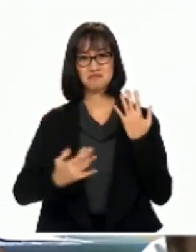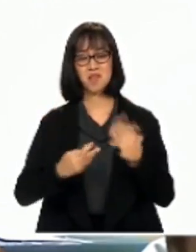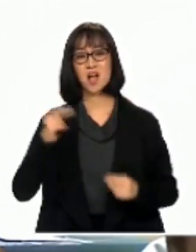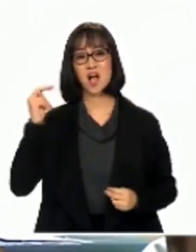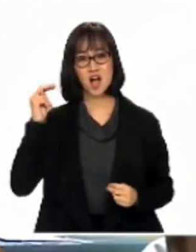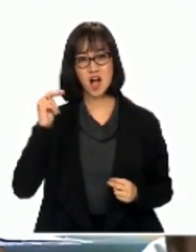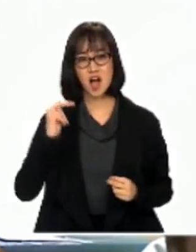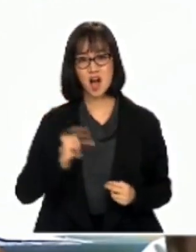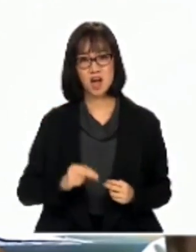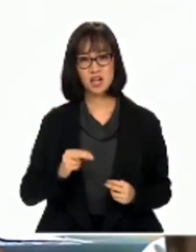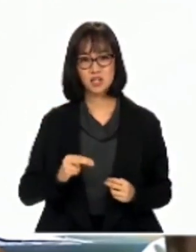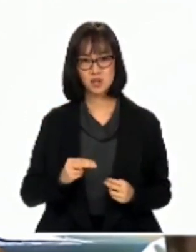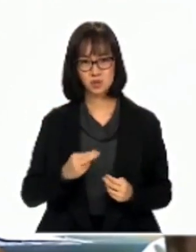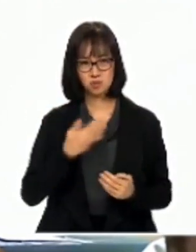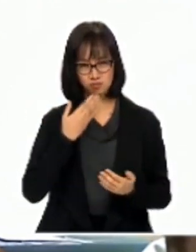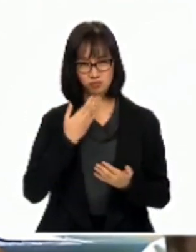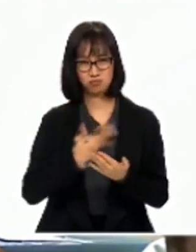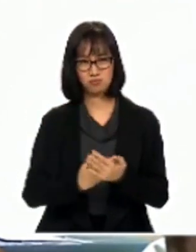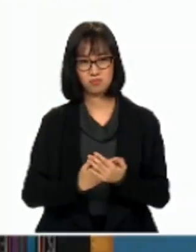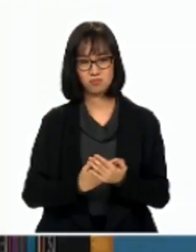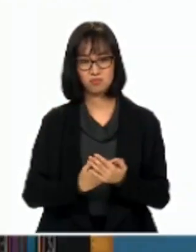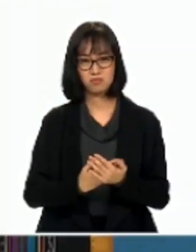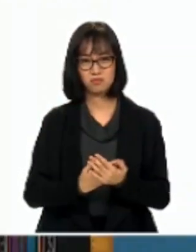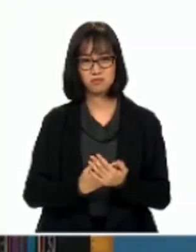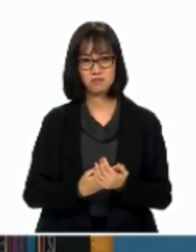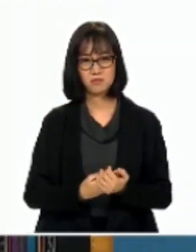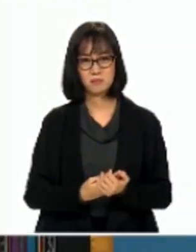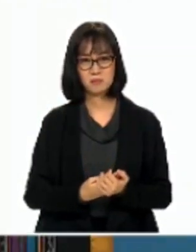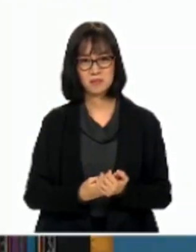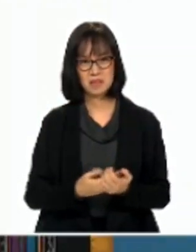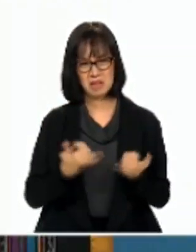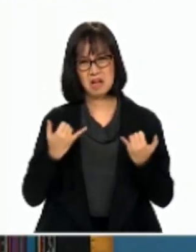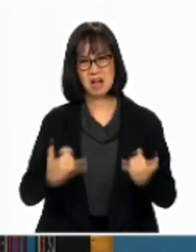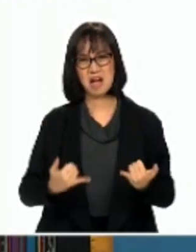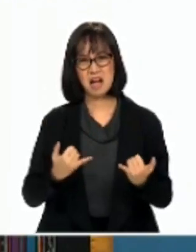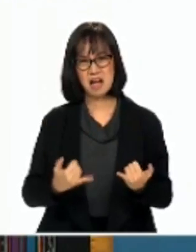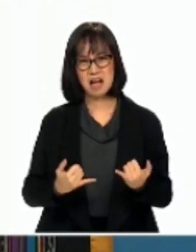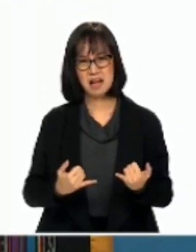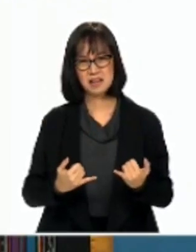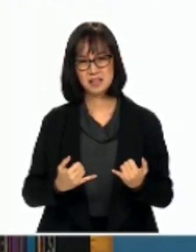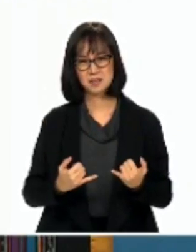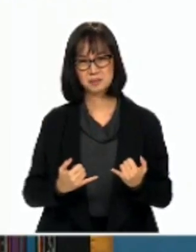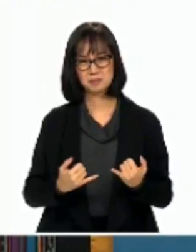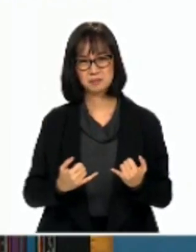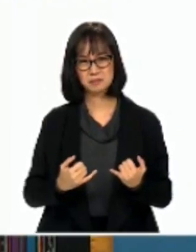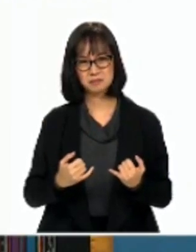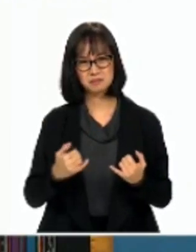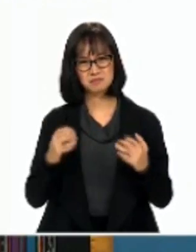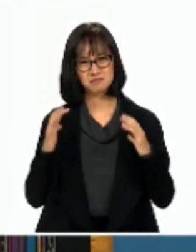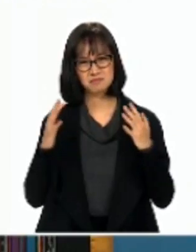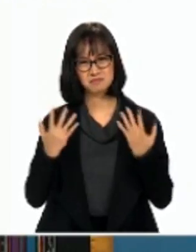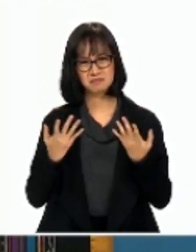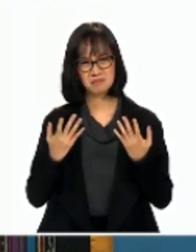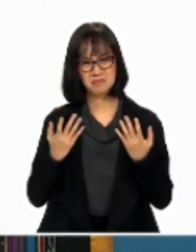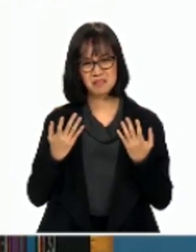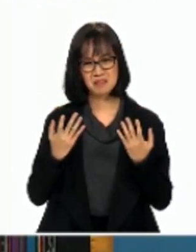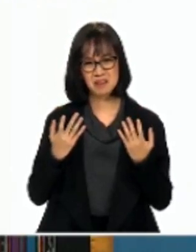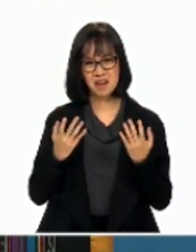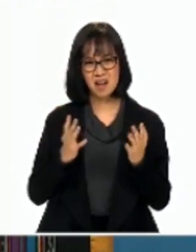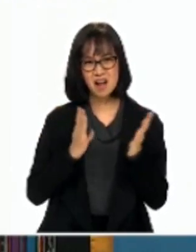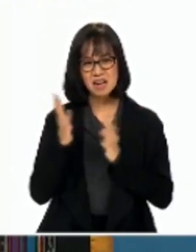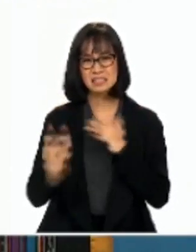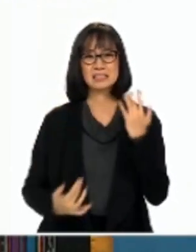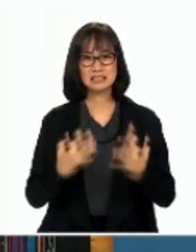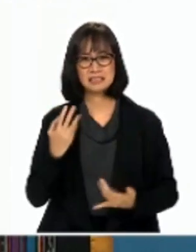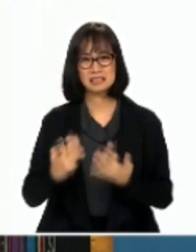good. I mean, at this age, it would be a shame if you cannot put up a fire in